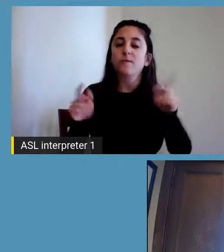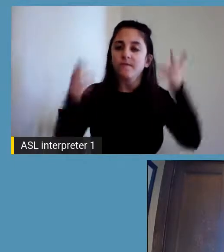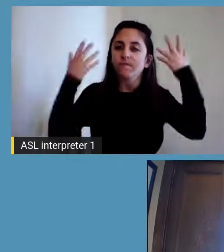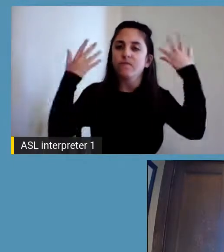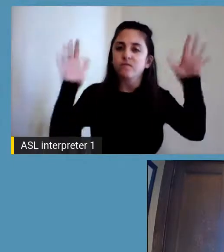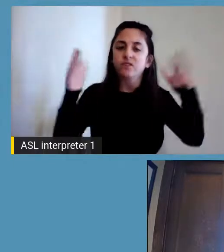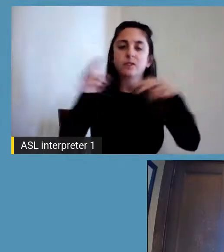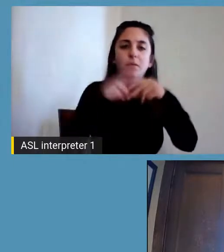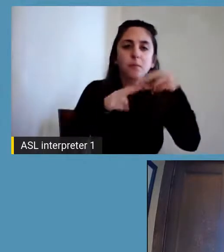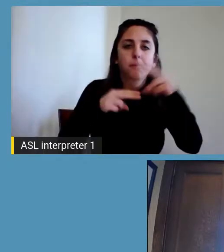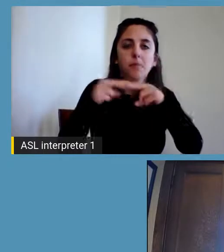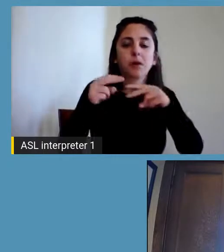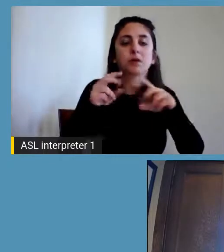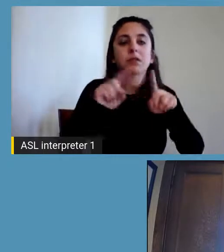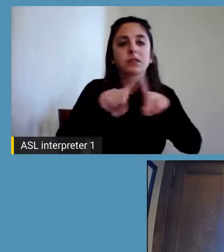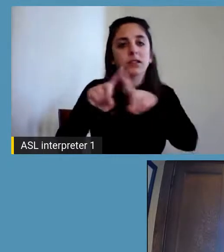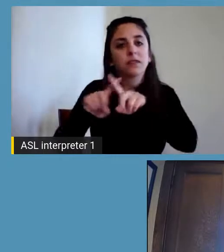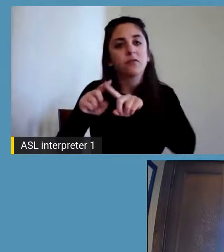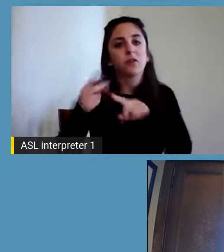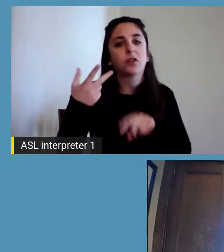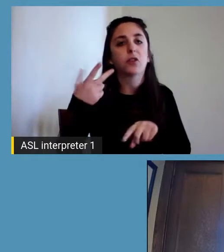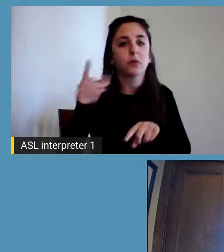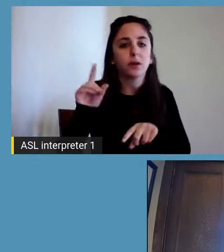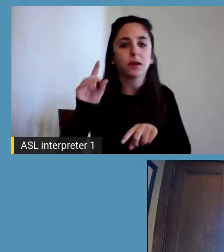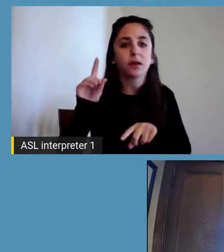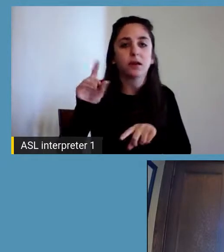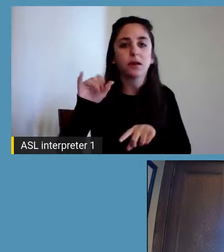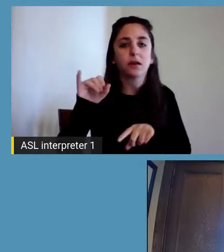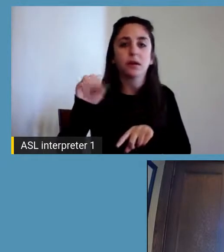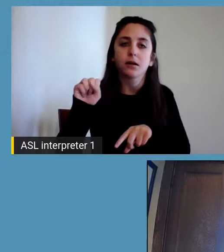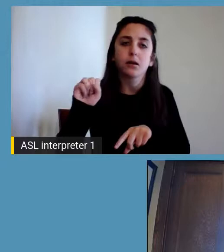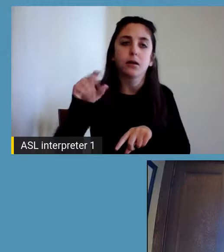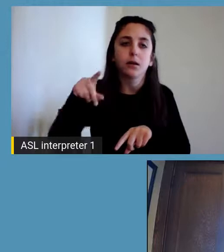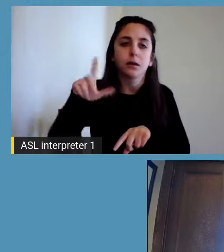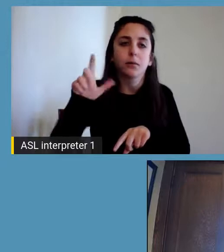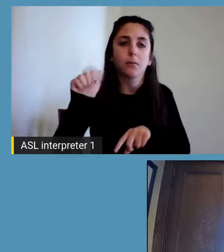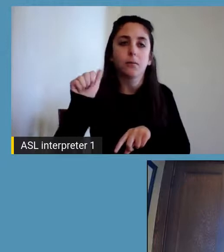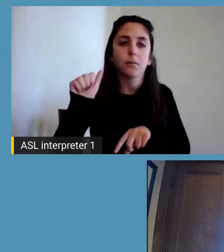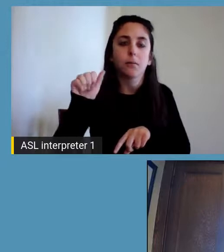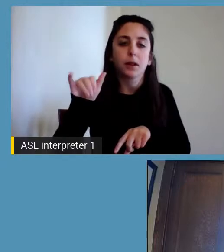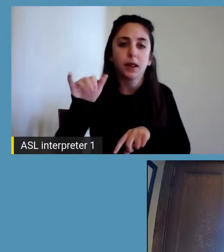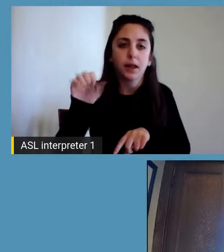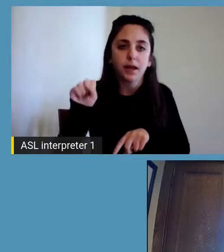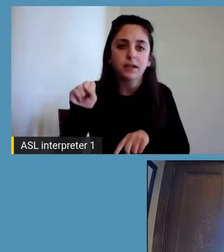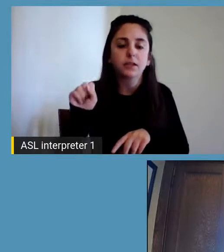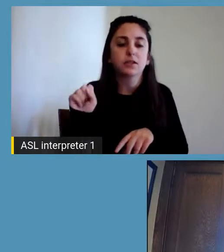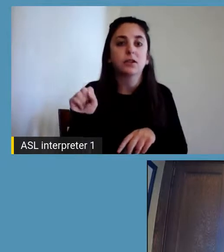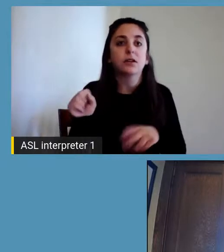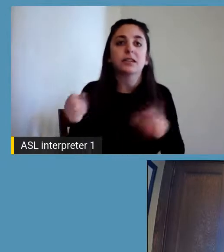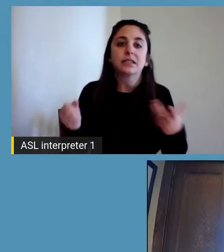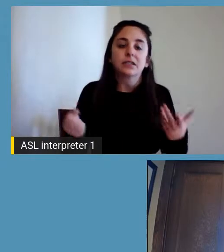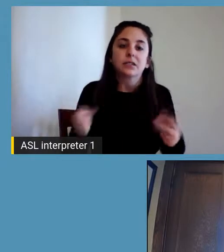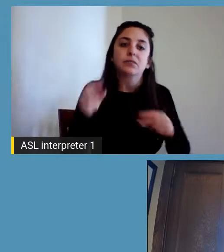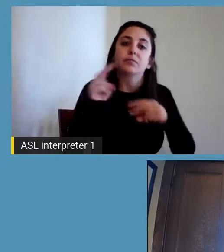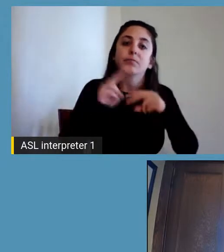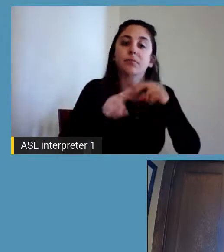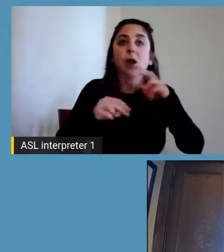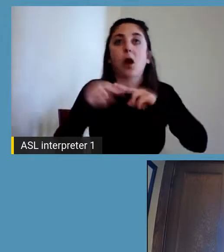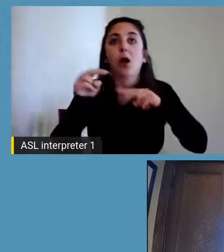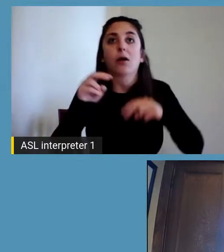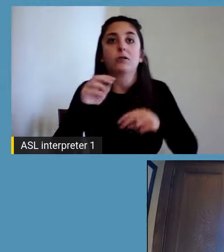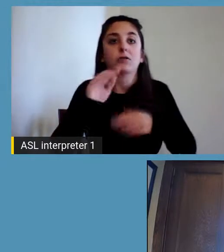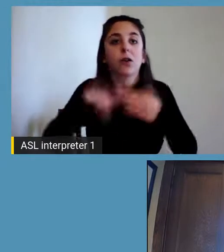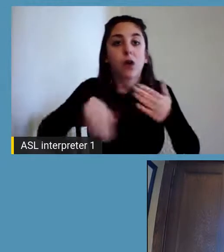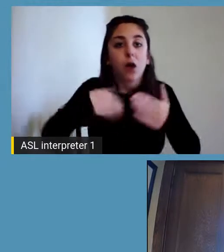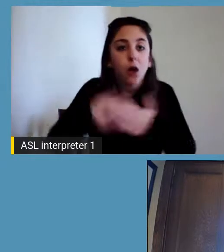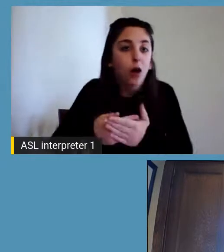3D display spaces out there, and you shouldn't try and build the whole car. You